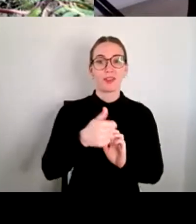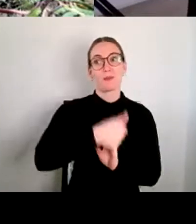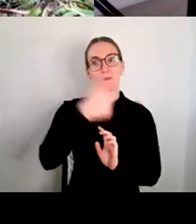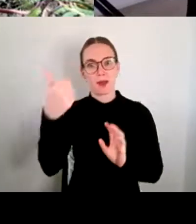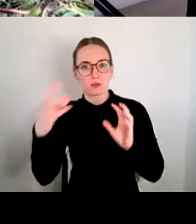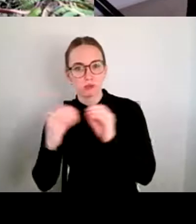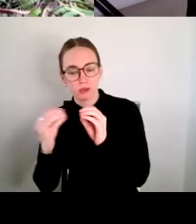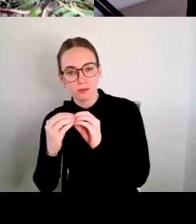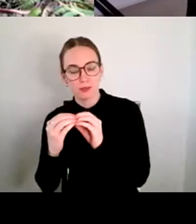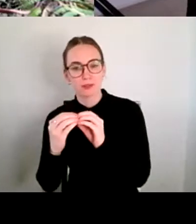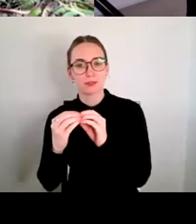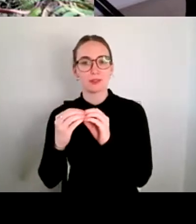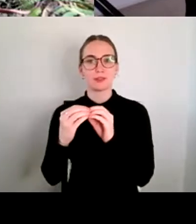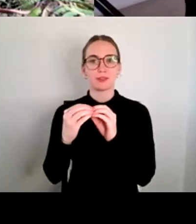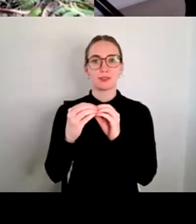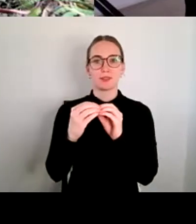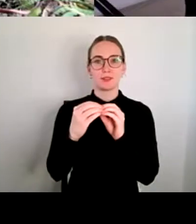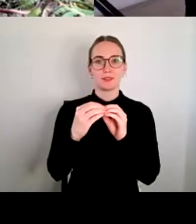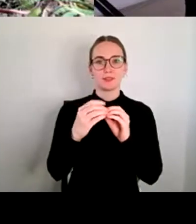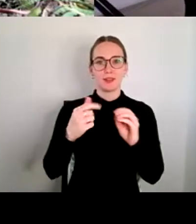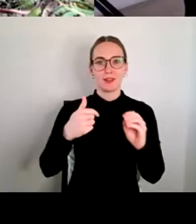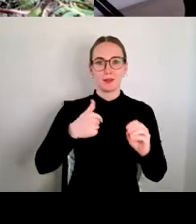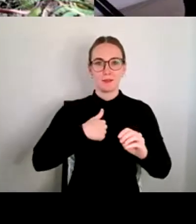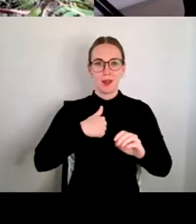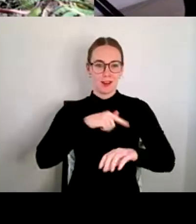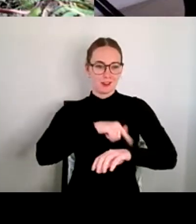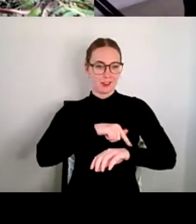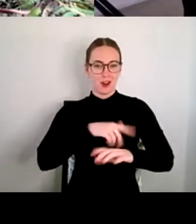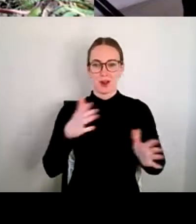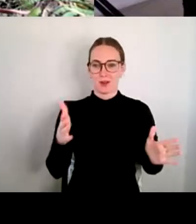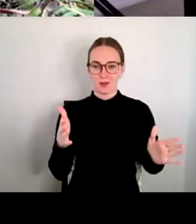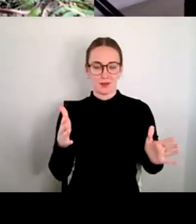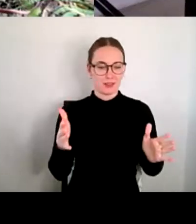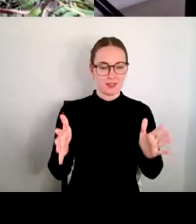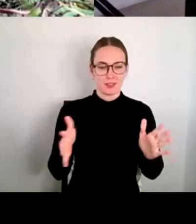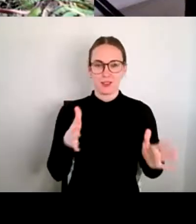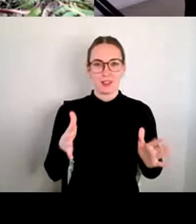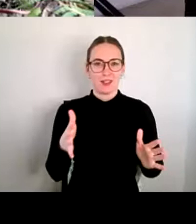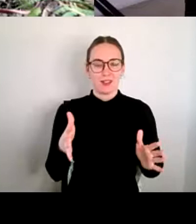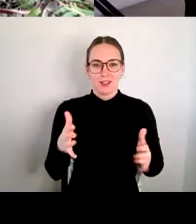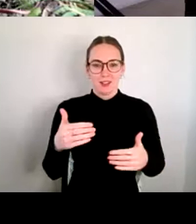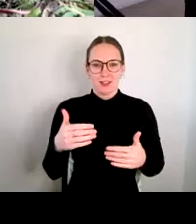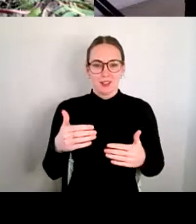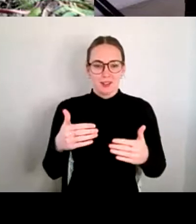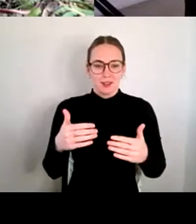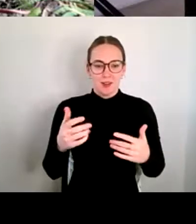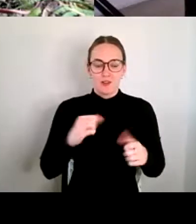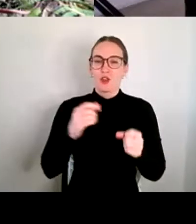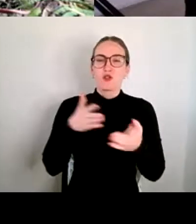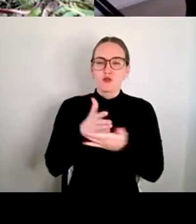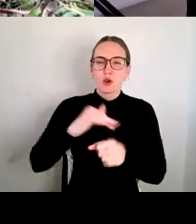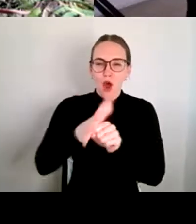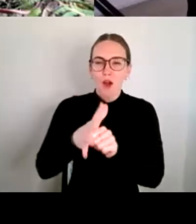And my timeline sped up a bit to come back to a regional area during COVID